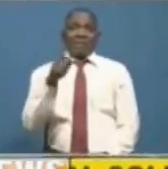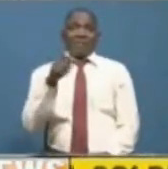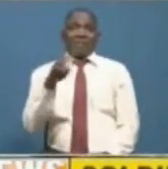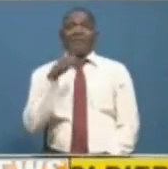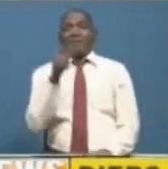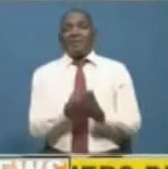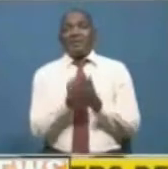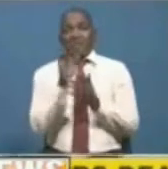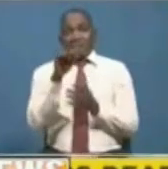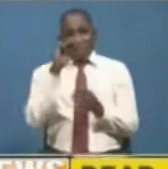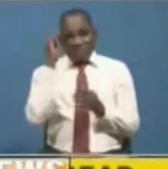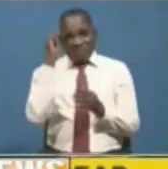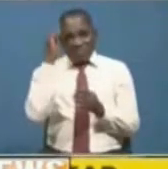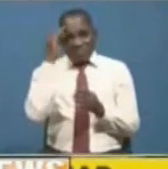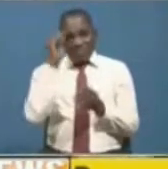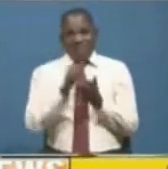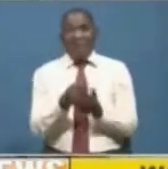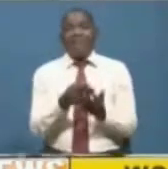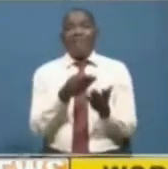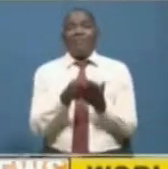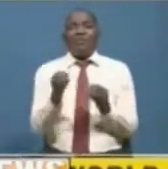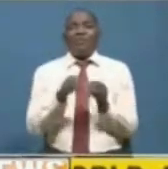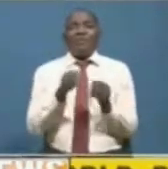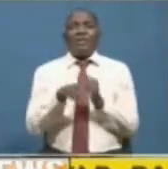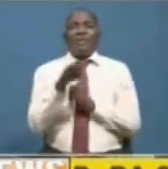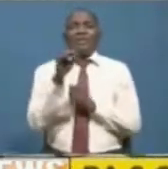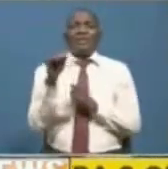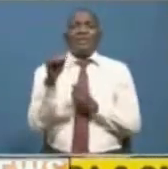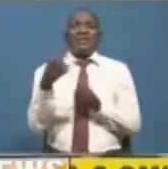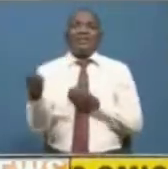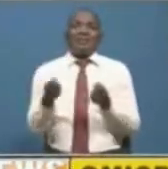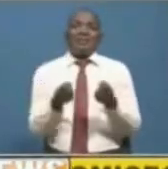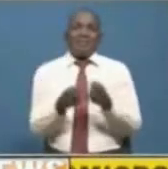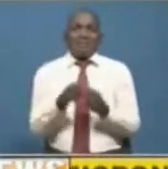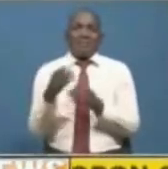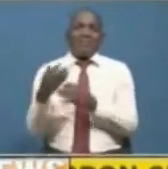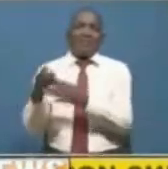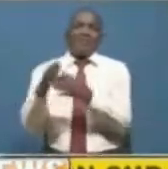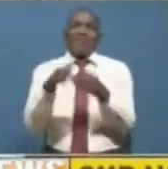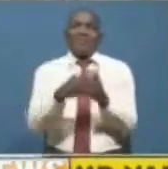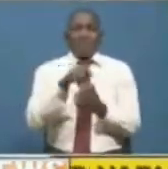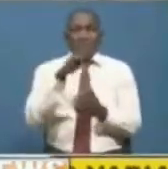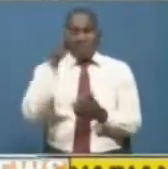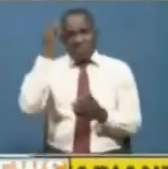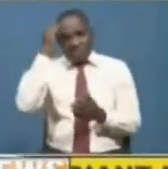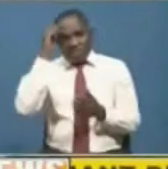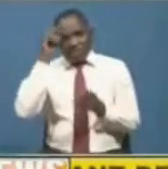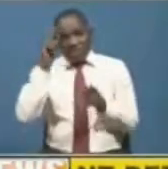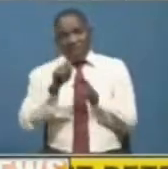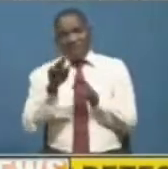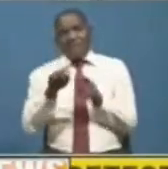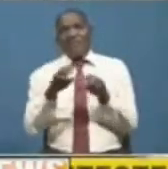his ministry has acquired about 90 vehicles for distribution to the ministry and its